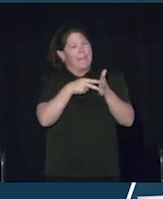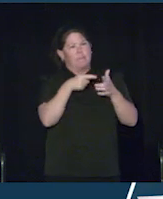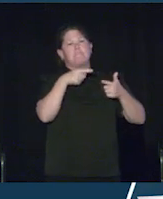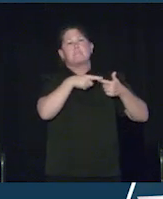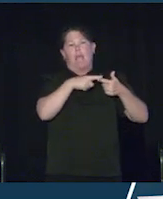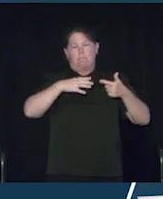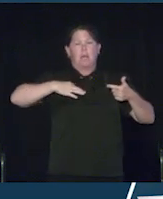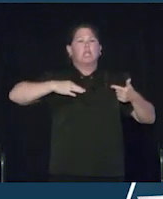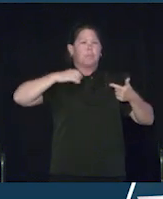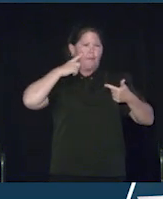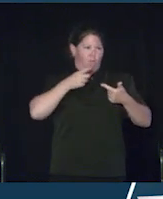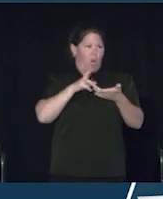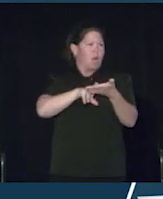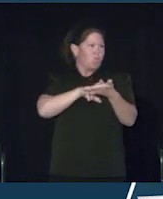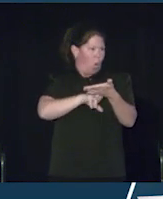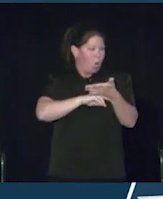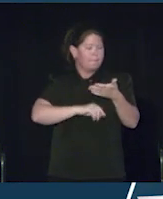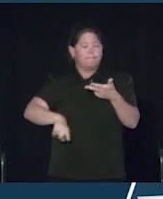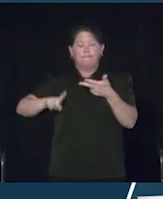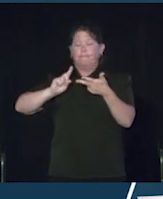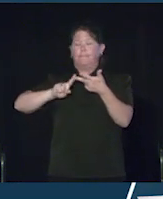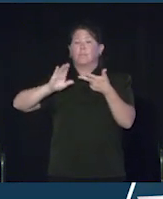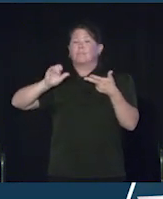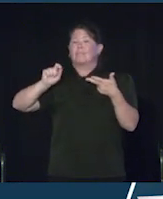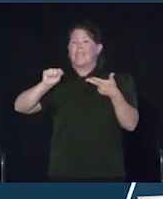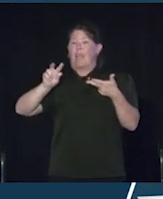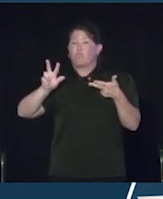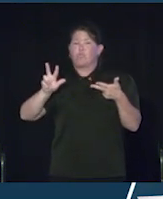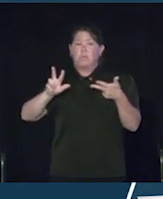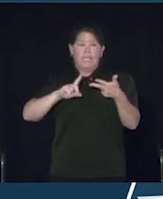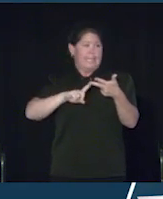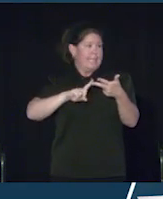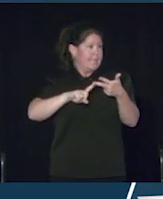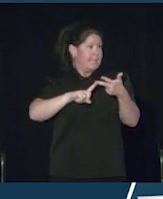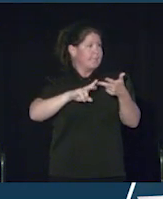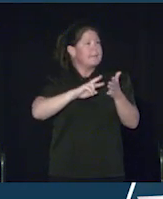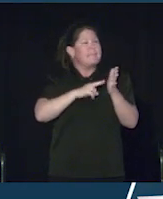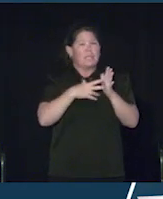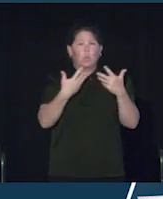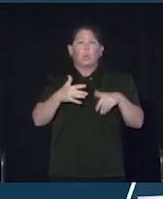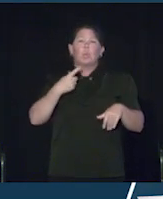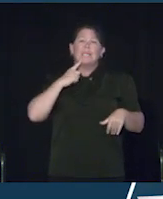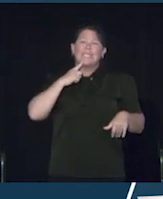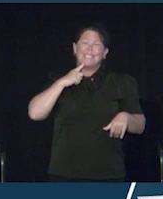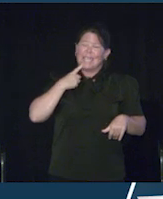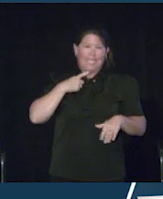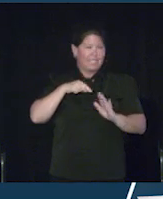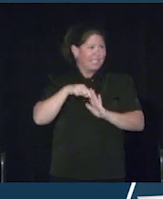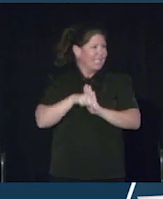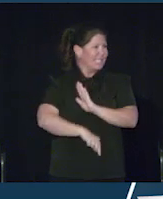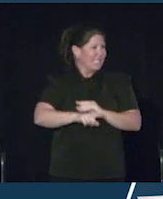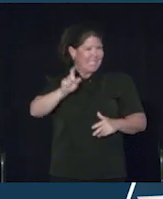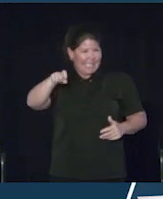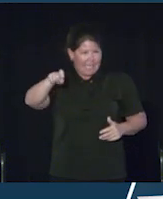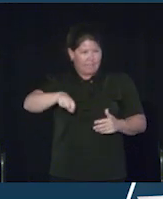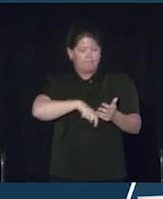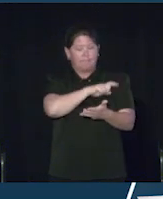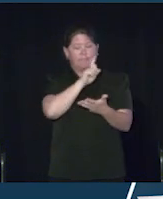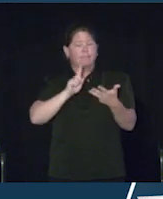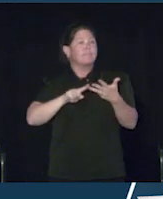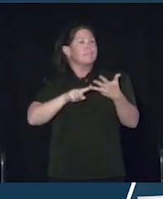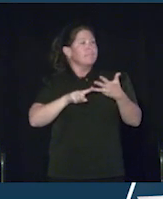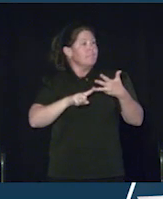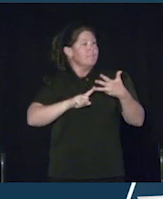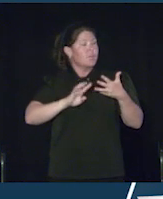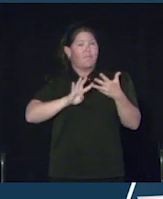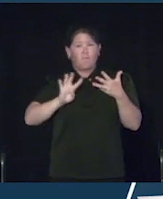Those who are in category 3 are individuals who have intensive needs, Category 4 are those for individuals